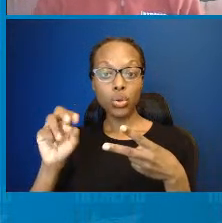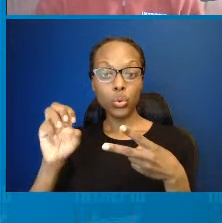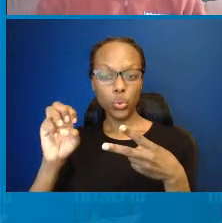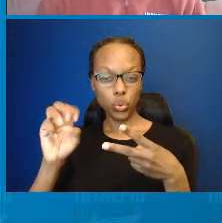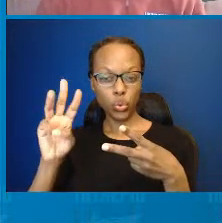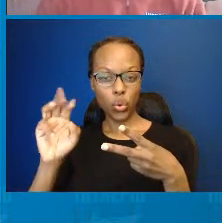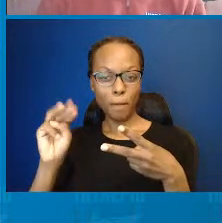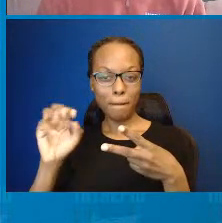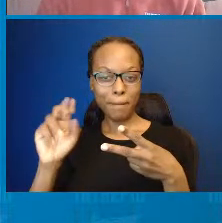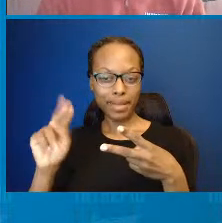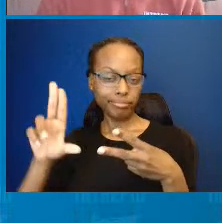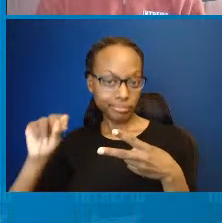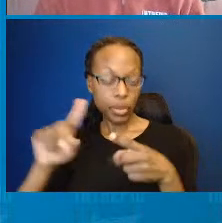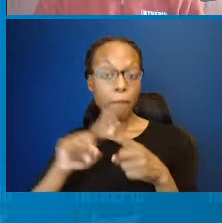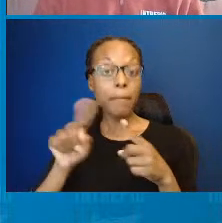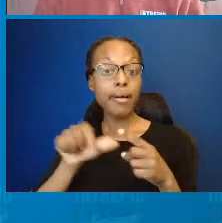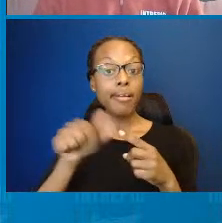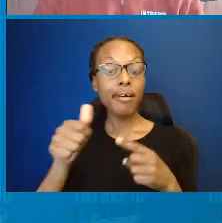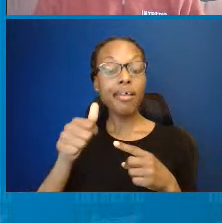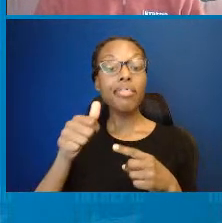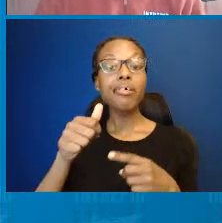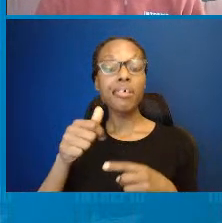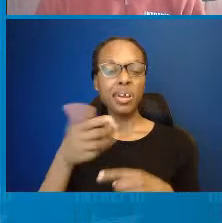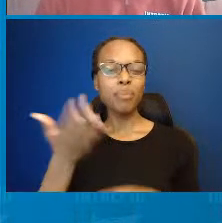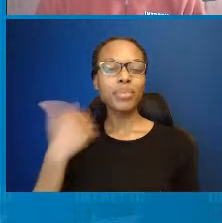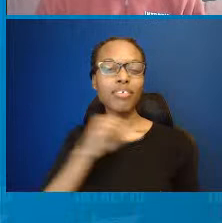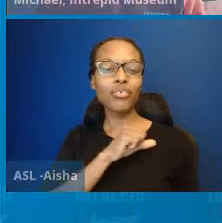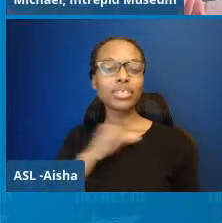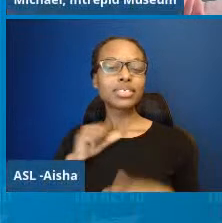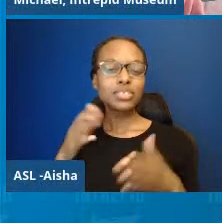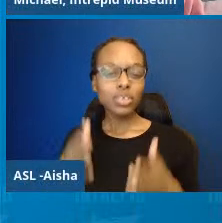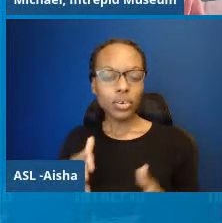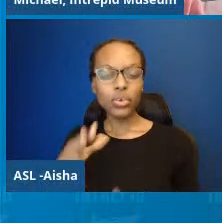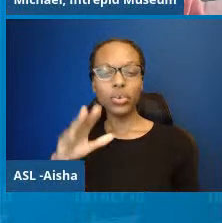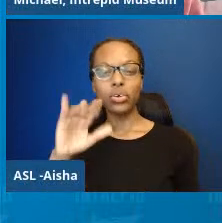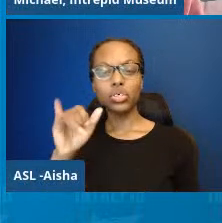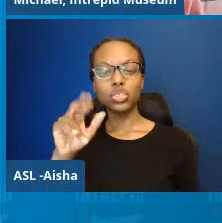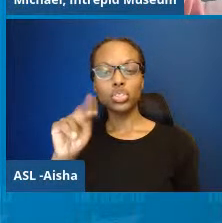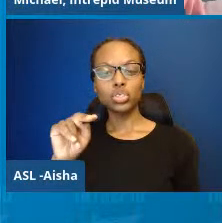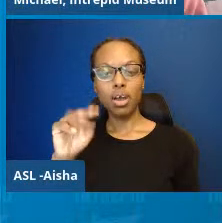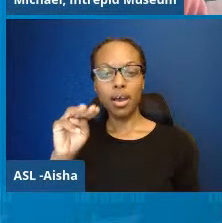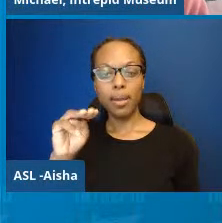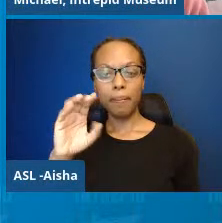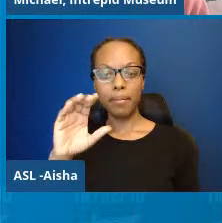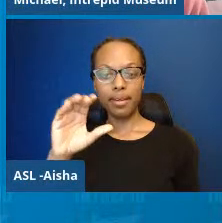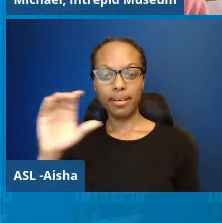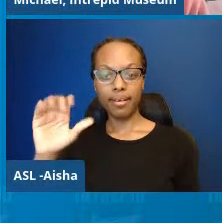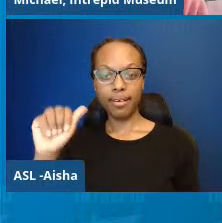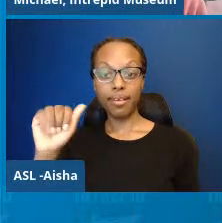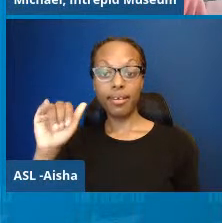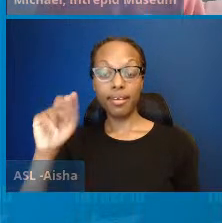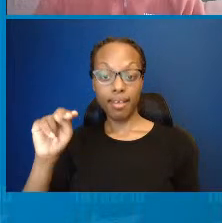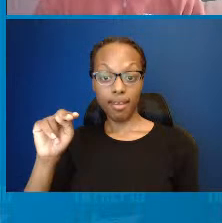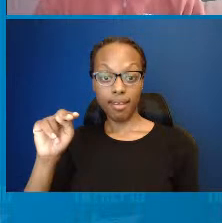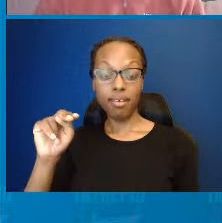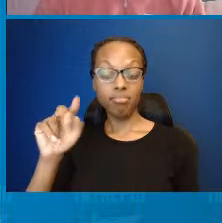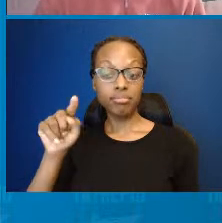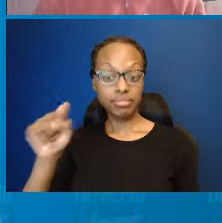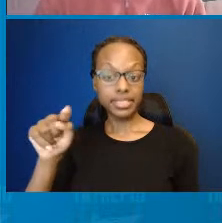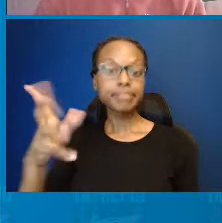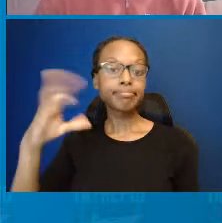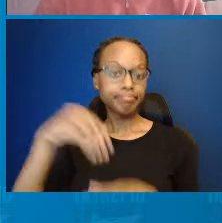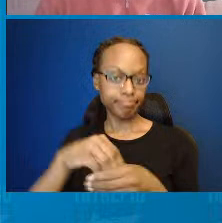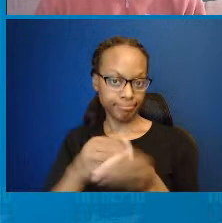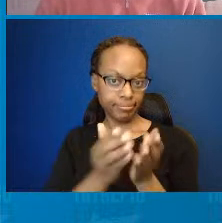the Vietnam War. He's one of the most well-known people to have flown off of Intrepid.